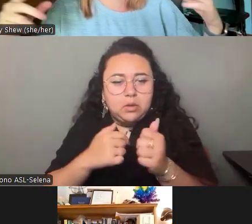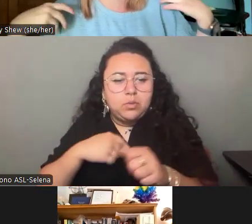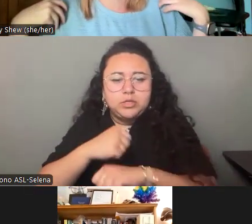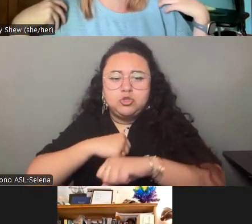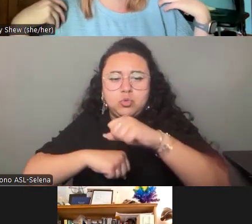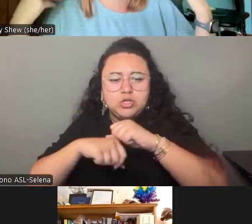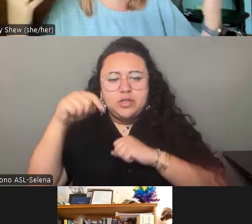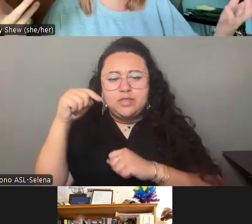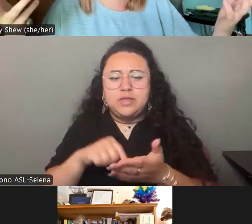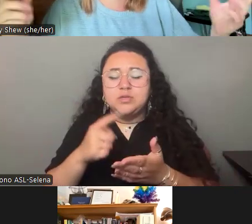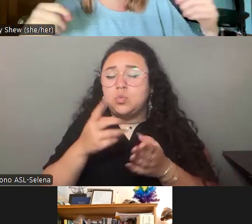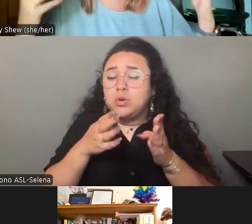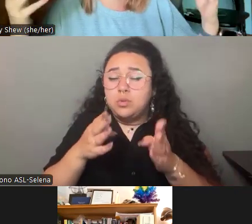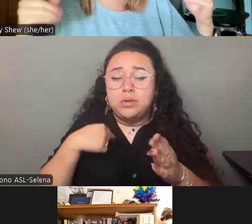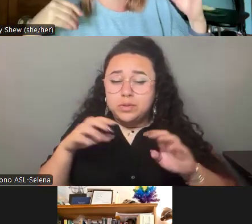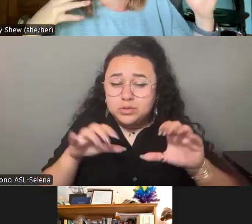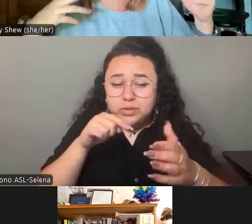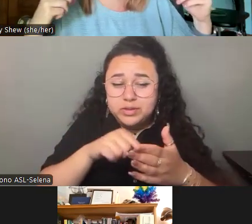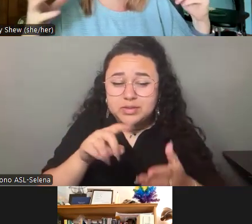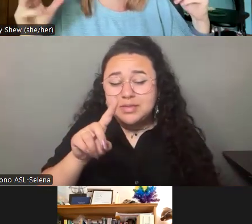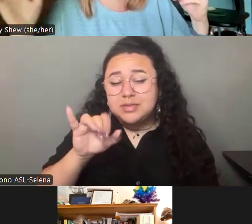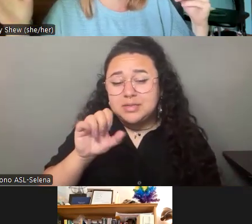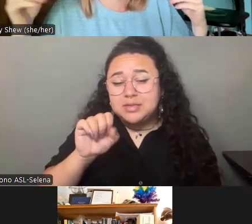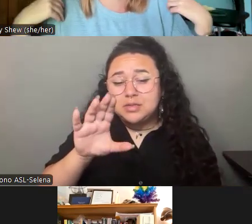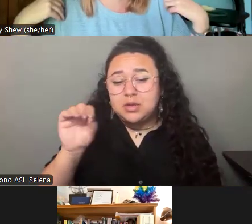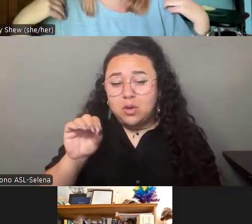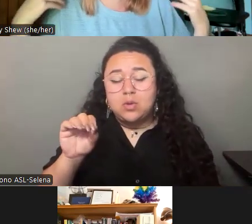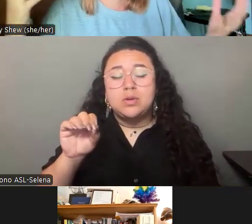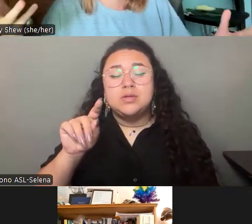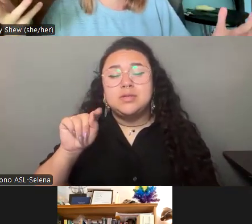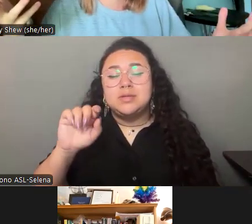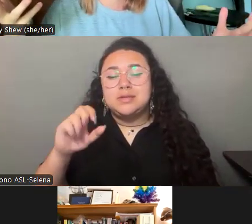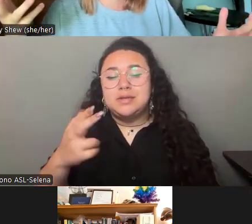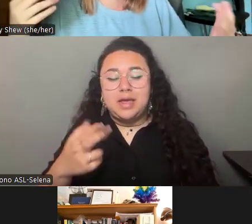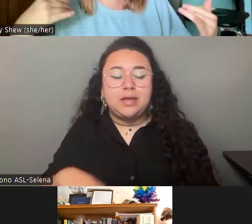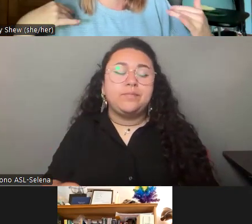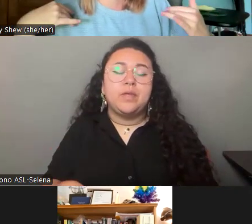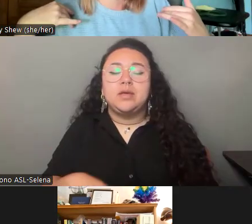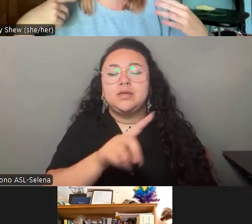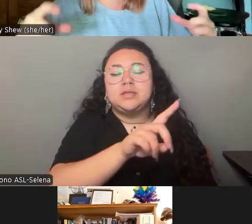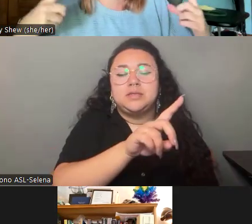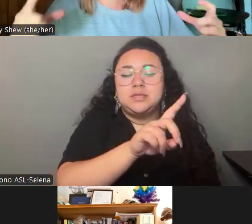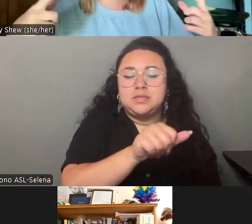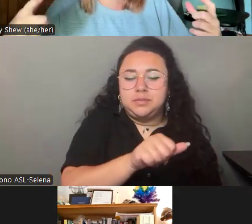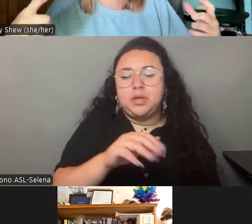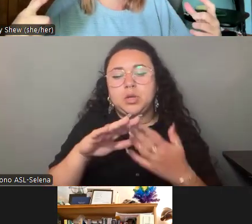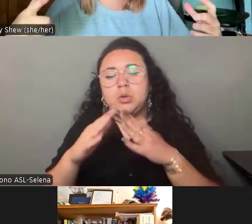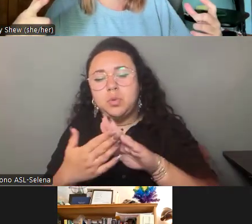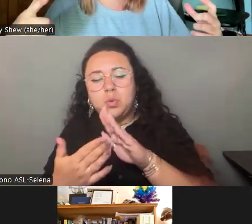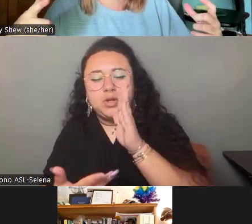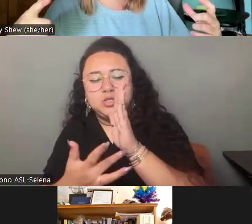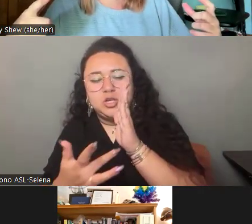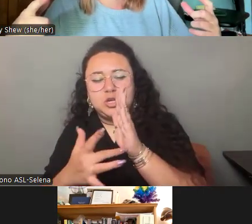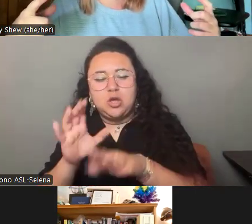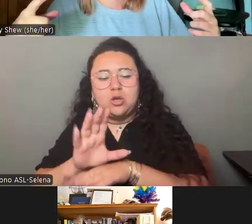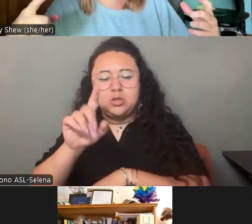this. So one of the ways in which we're doing this is Discotech, Disability Community Technology Consulting. And so we're trying to counter this